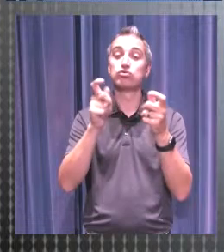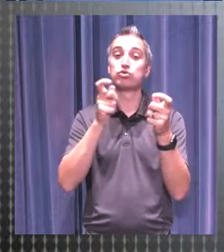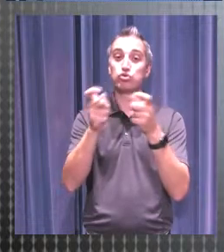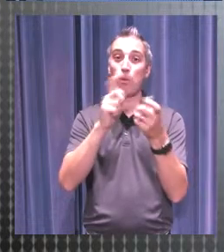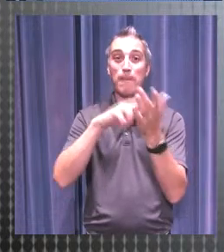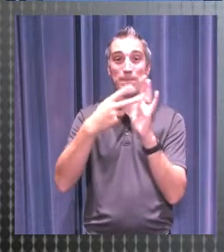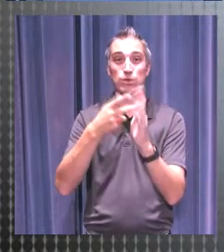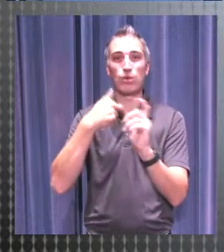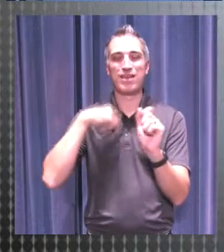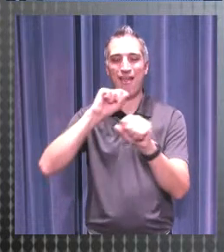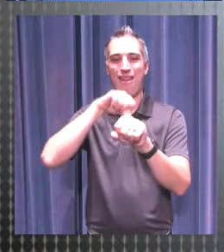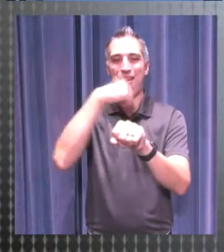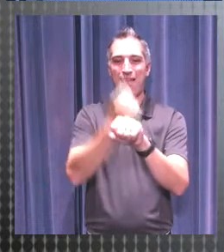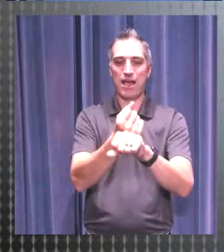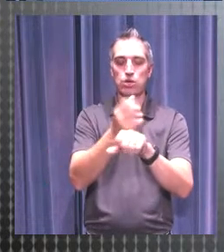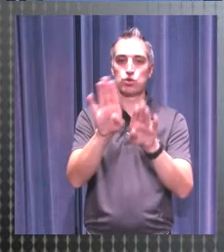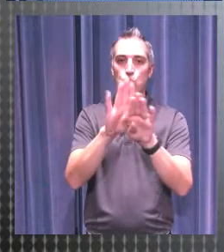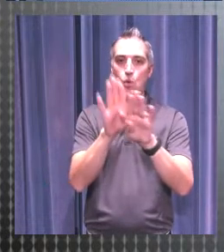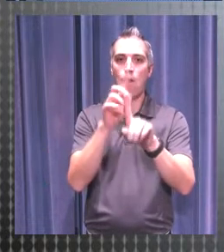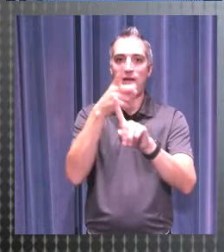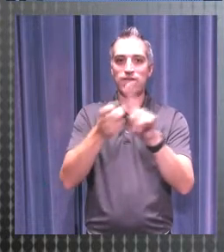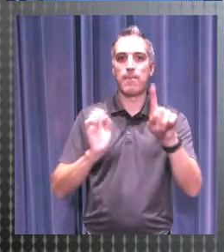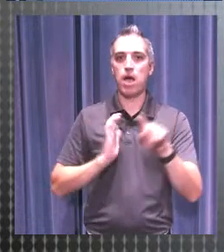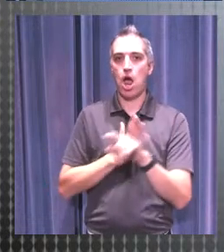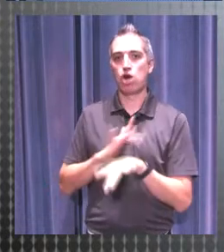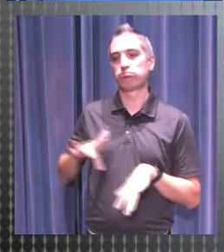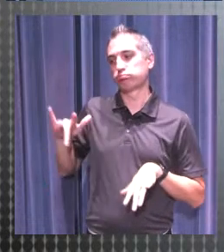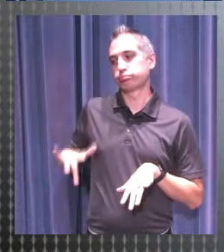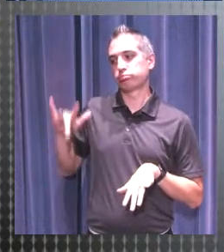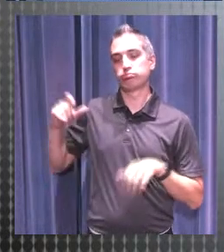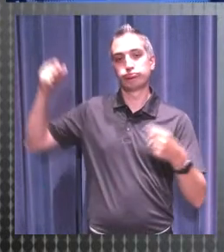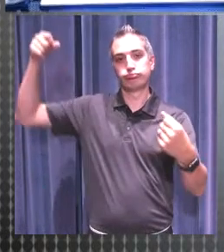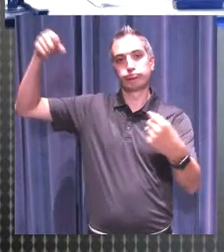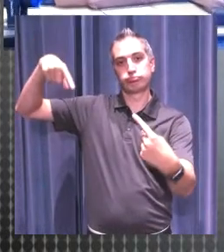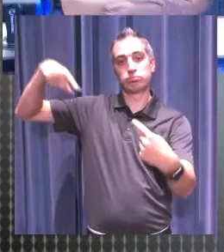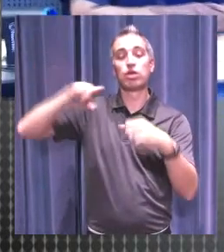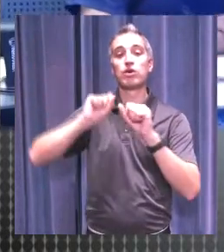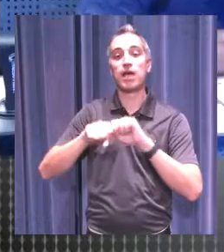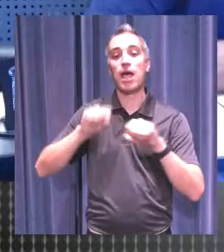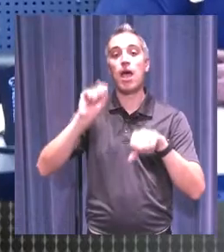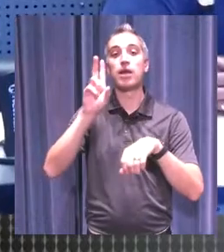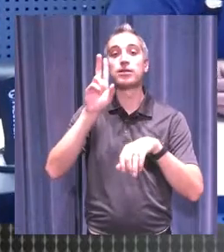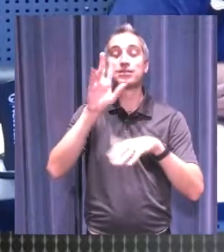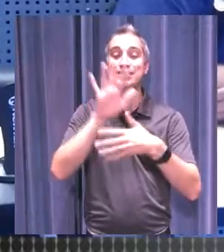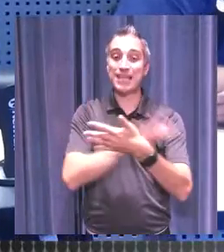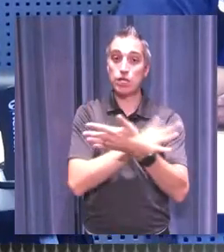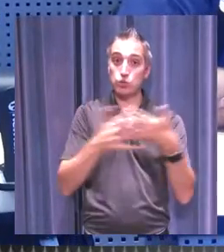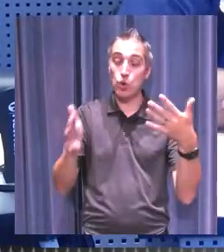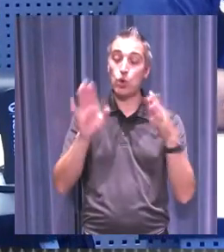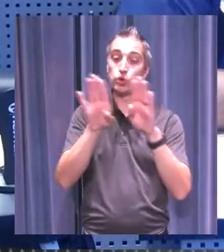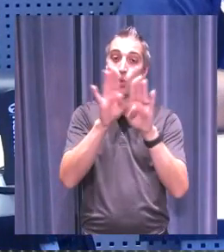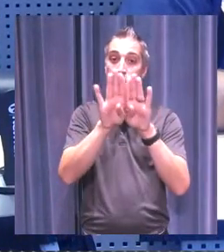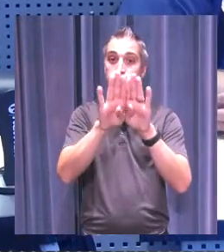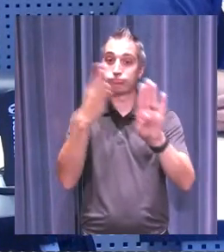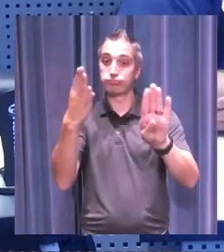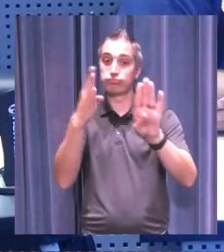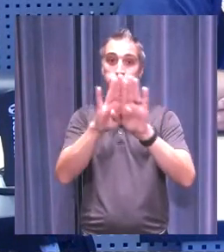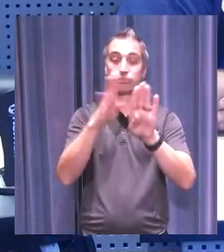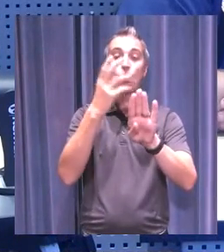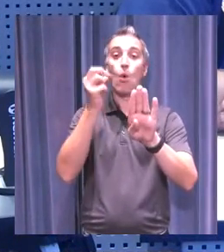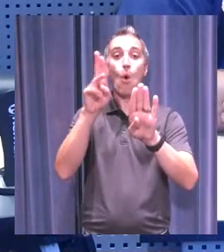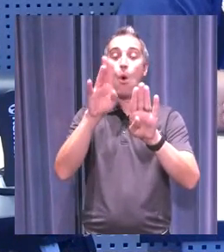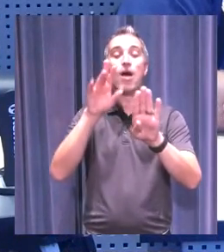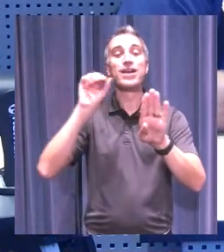the push of a button from dispatch, schedule the locking and unlocking of doors on a timer, and to pop doors open